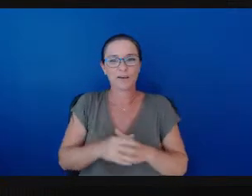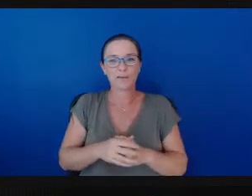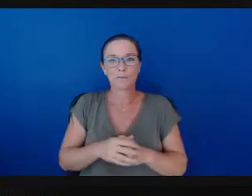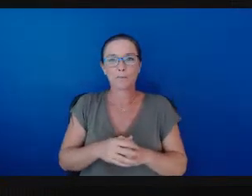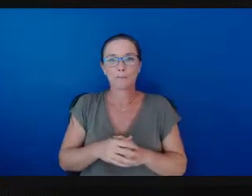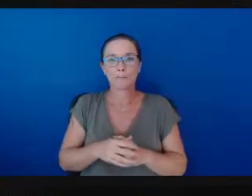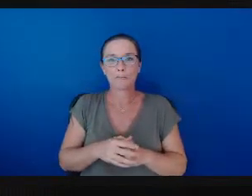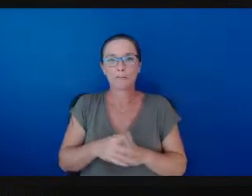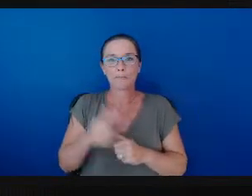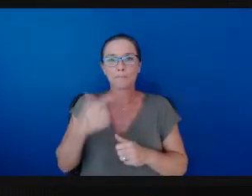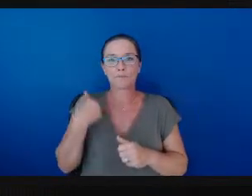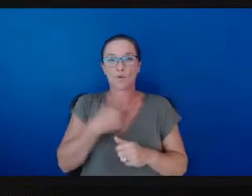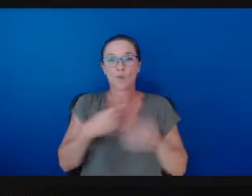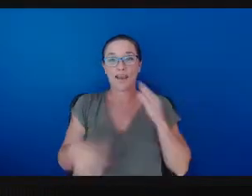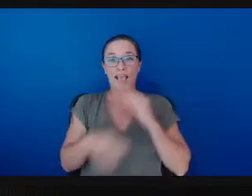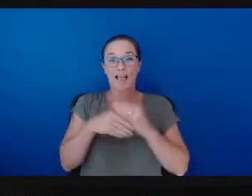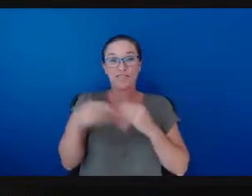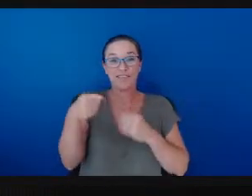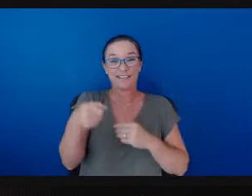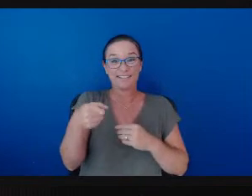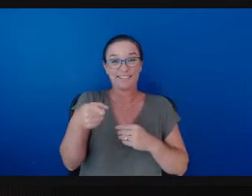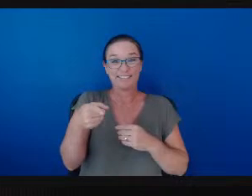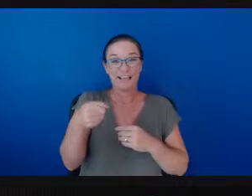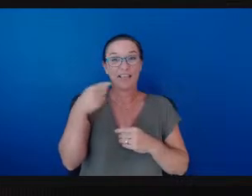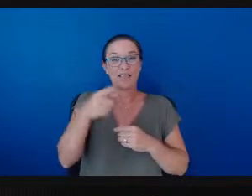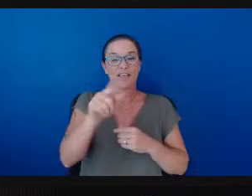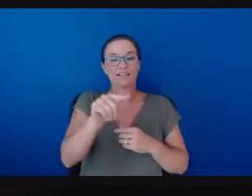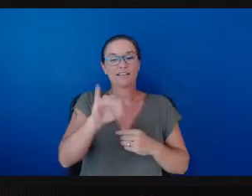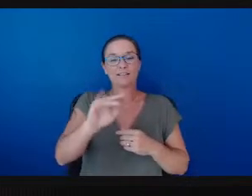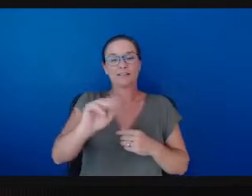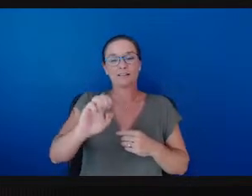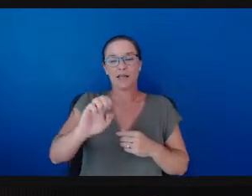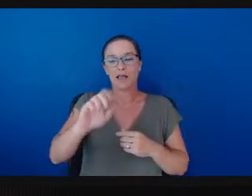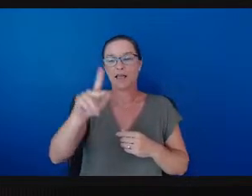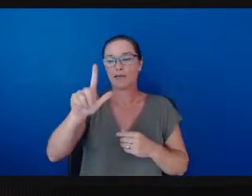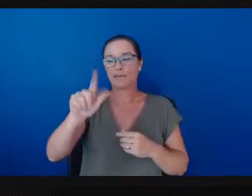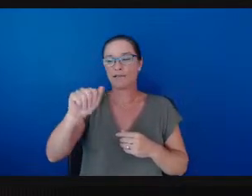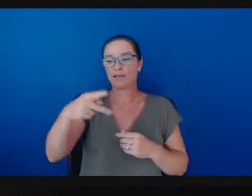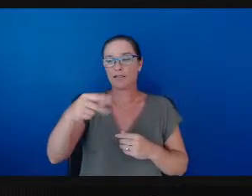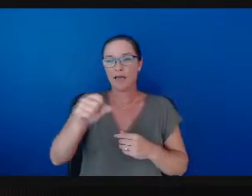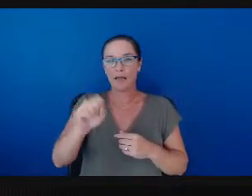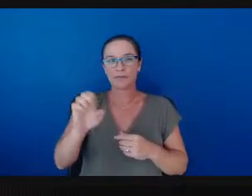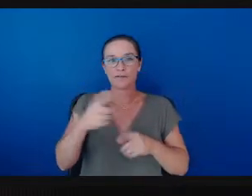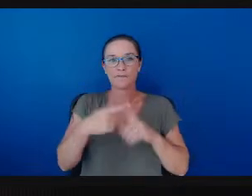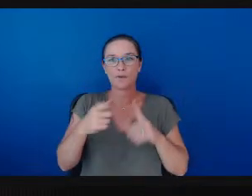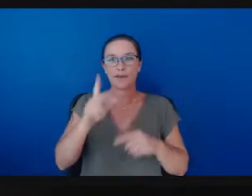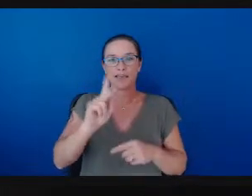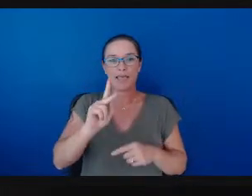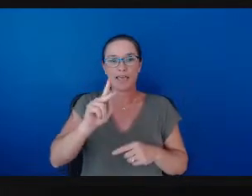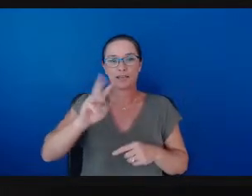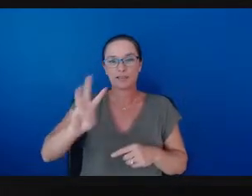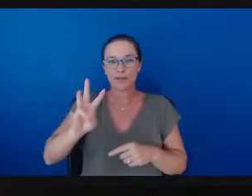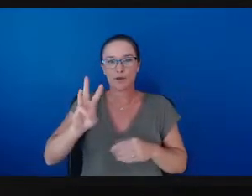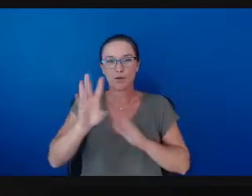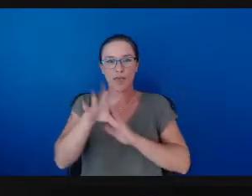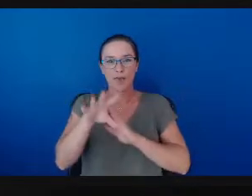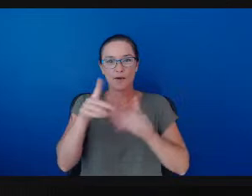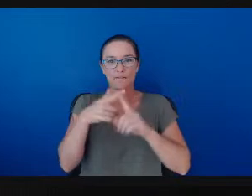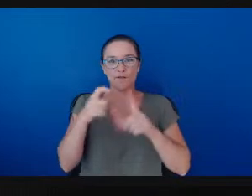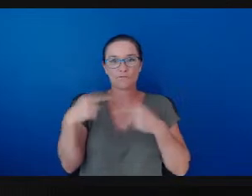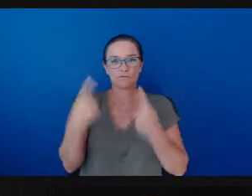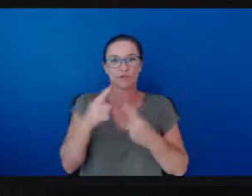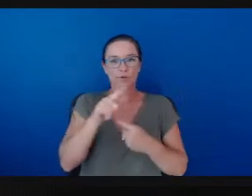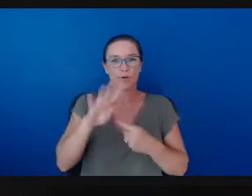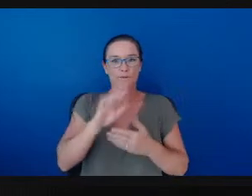add this to our summary, and this is a time-lapse from the KW camera for the last 24 hours, showing that outburst on the far